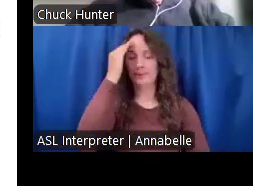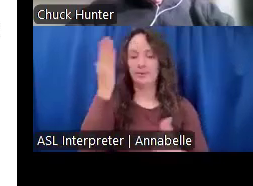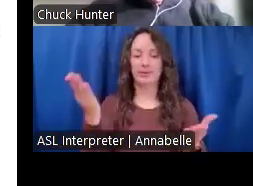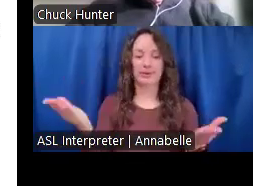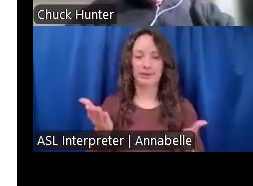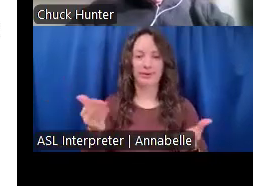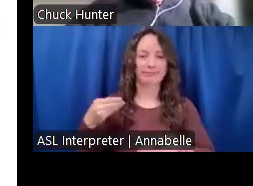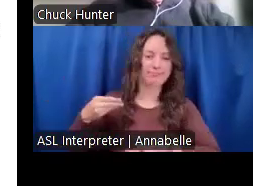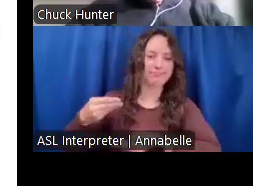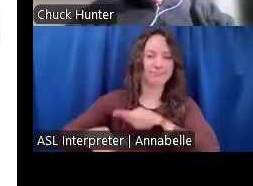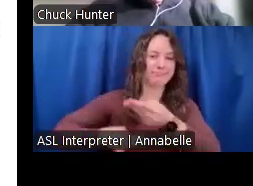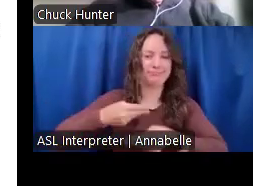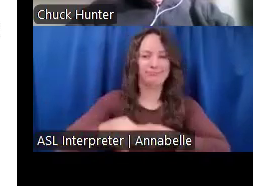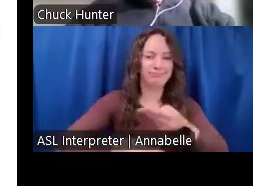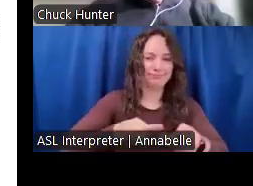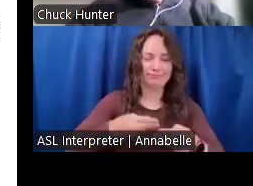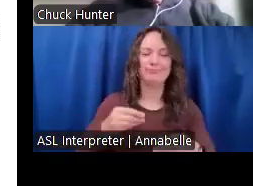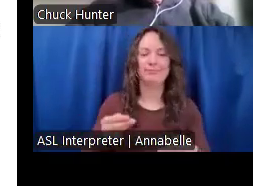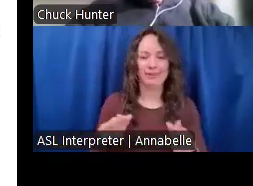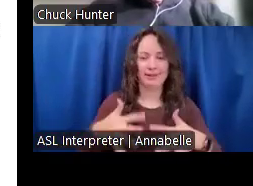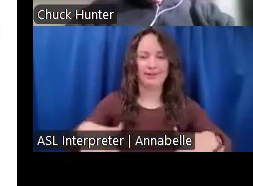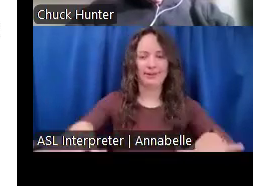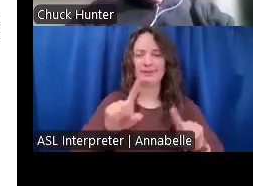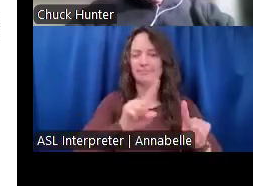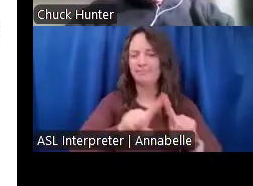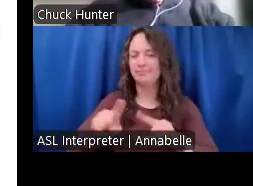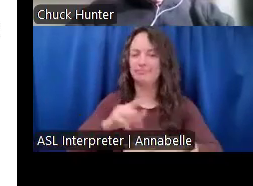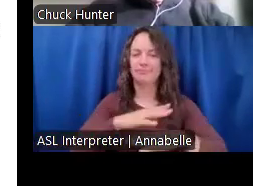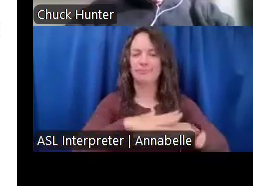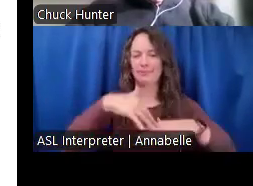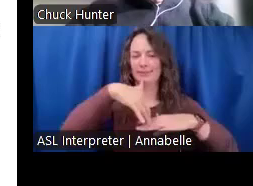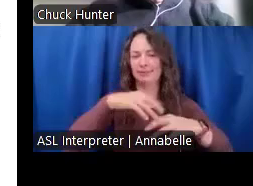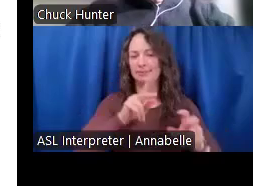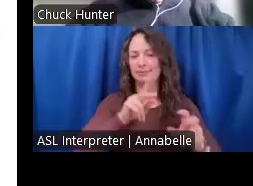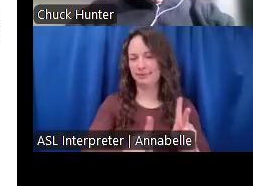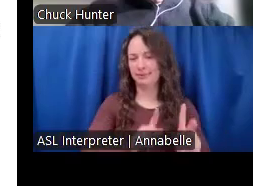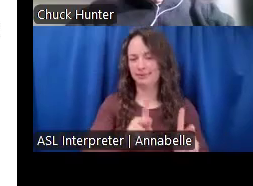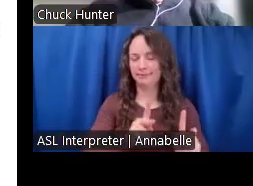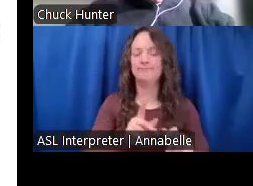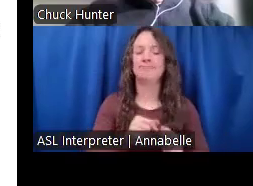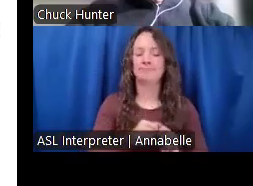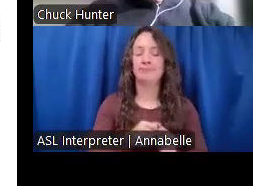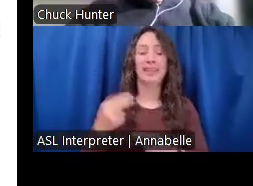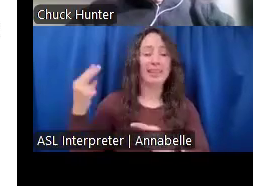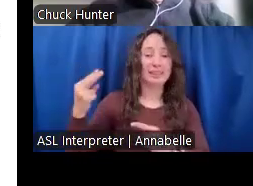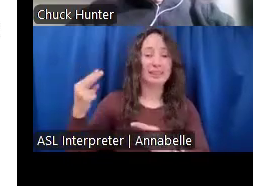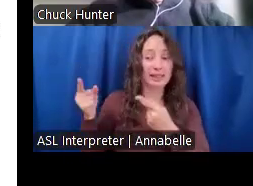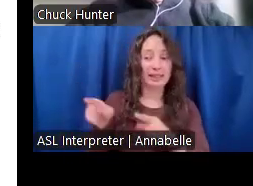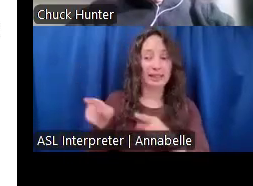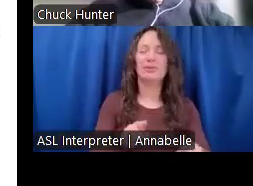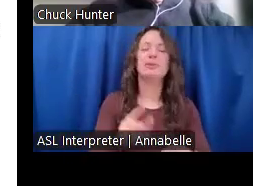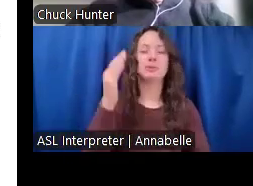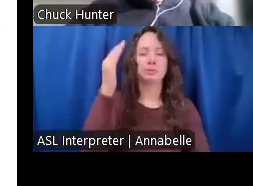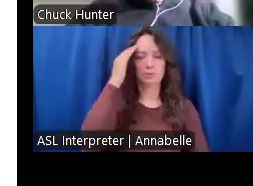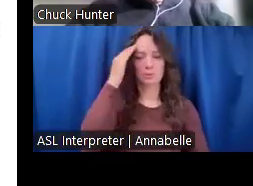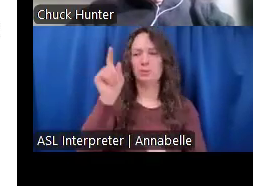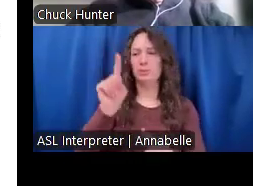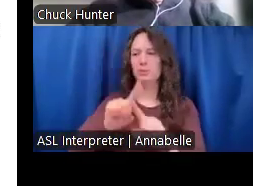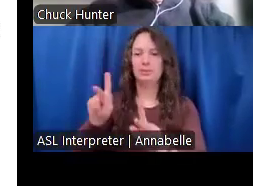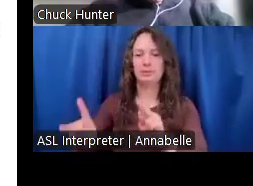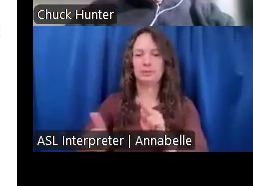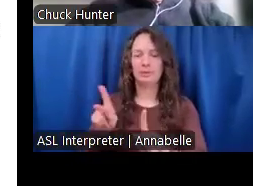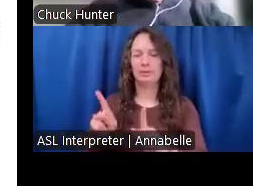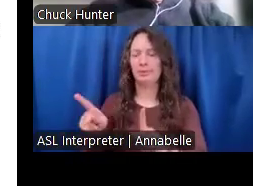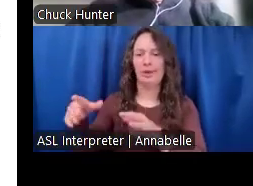lands of many Indigenous people. While we could not find the full account, we are aware that many of these people traversed, cherished, and lived on these lands.